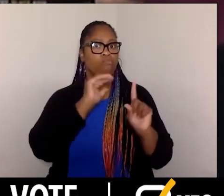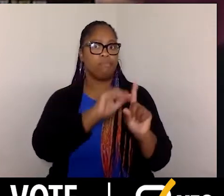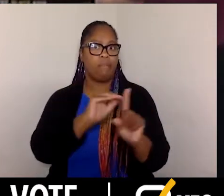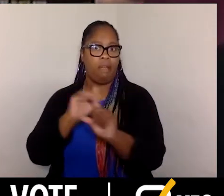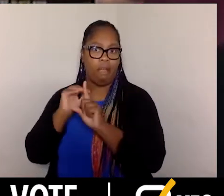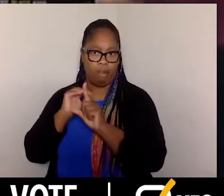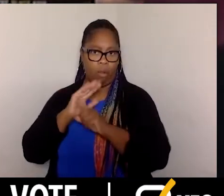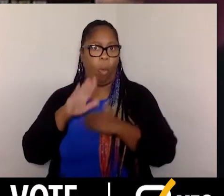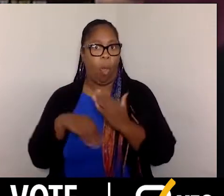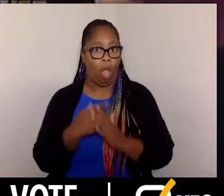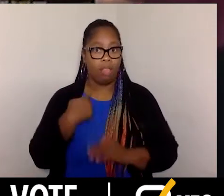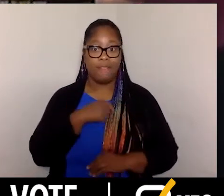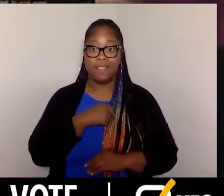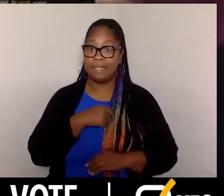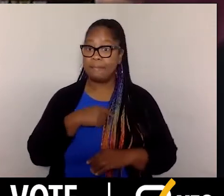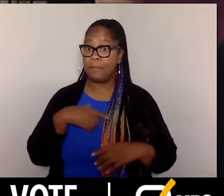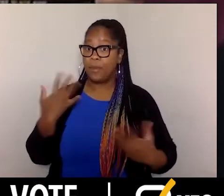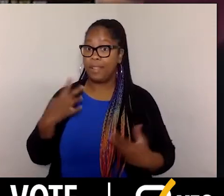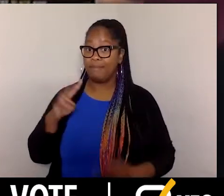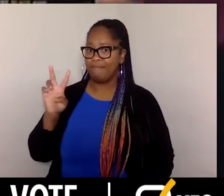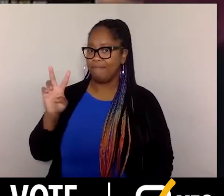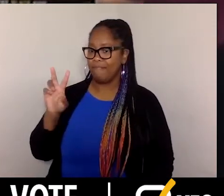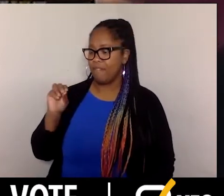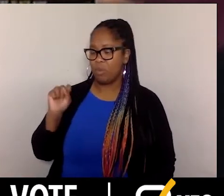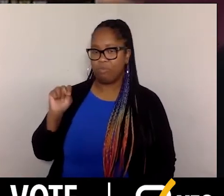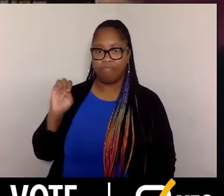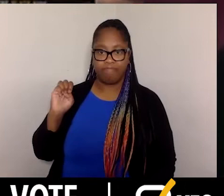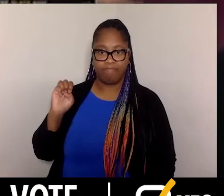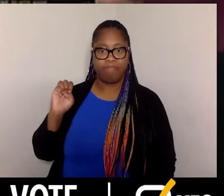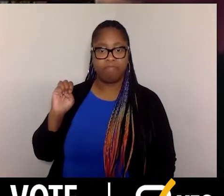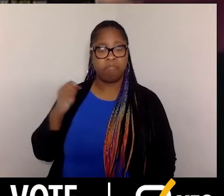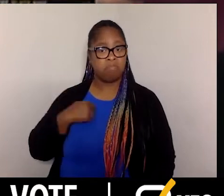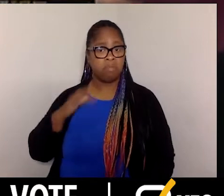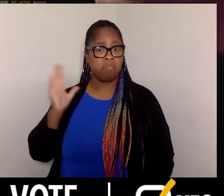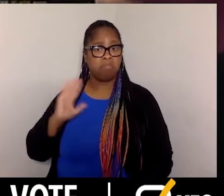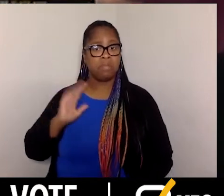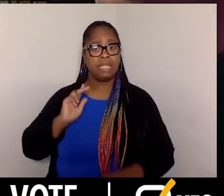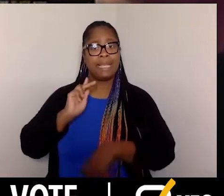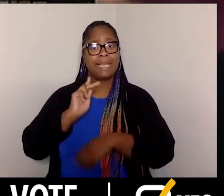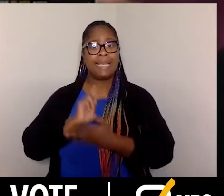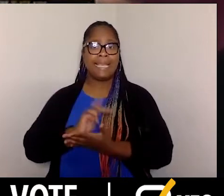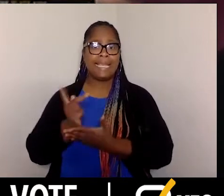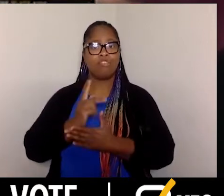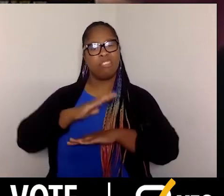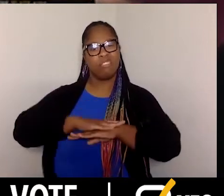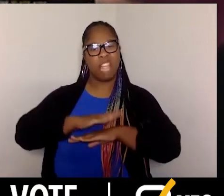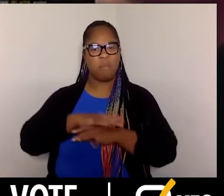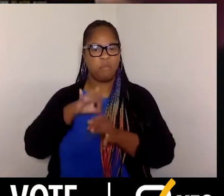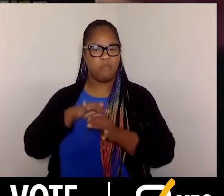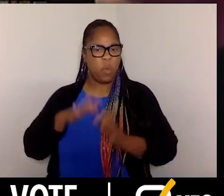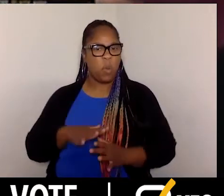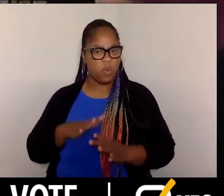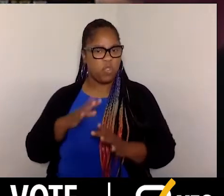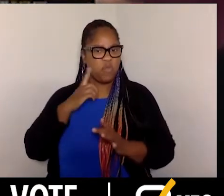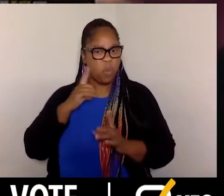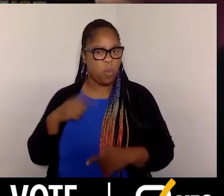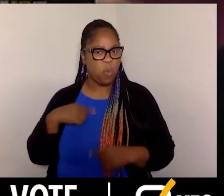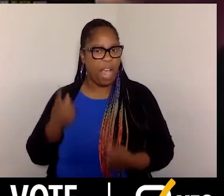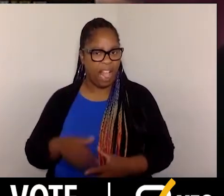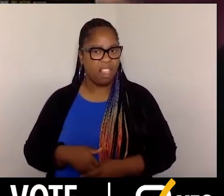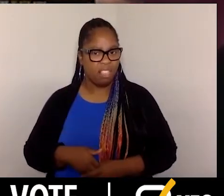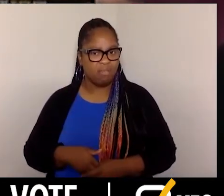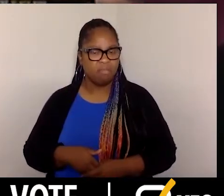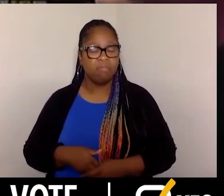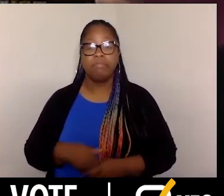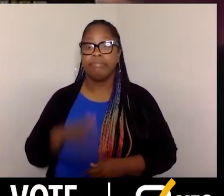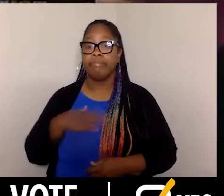us to vote. I've been a kitchen table voter for a while now. I grab my